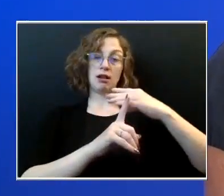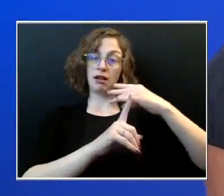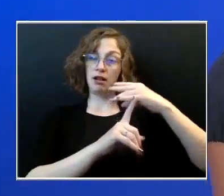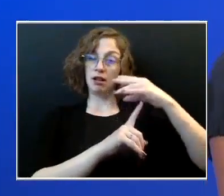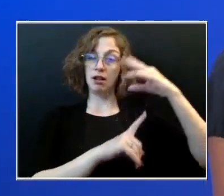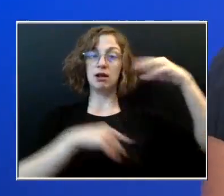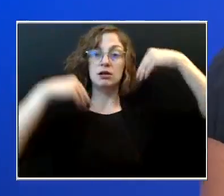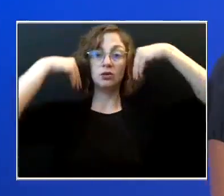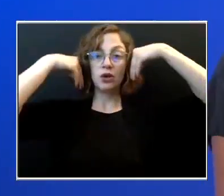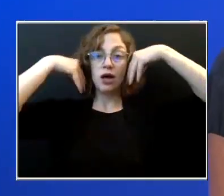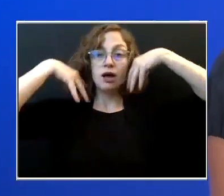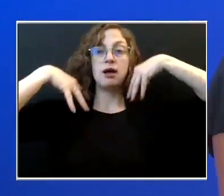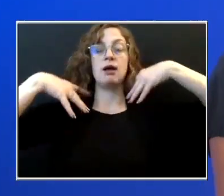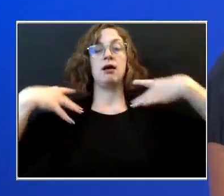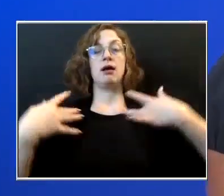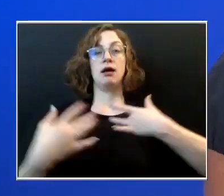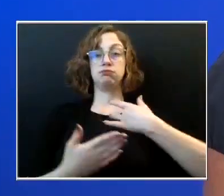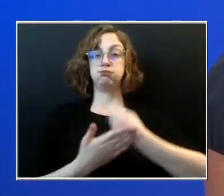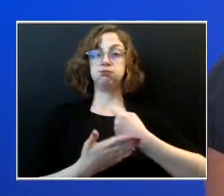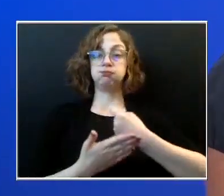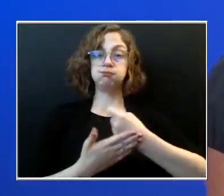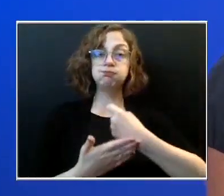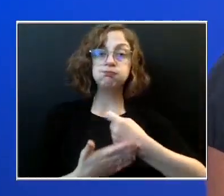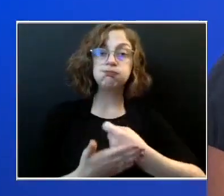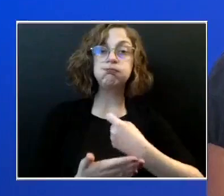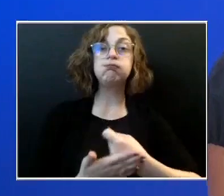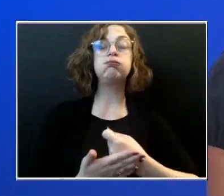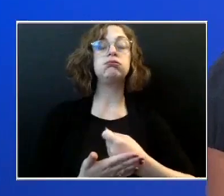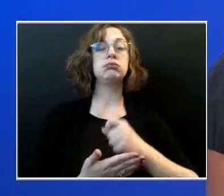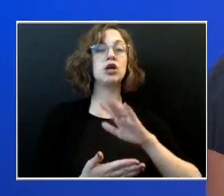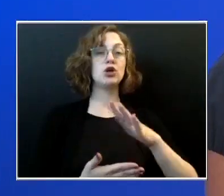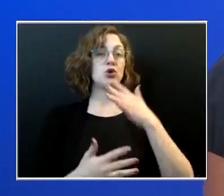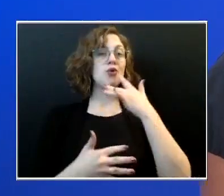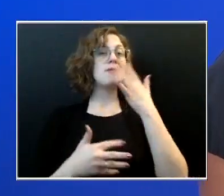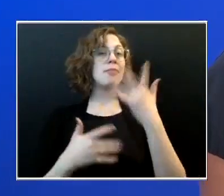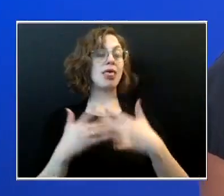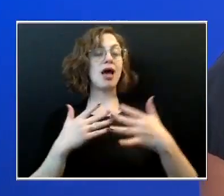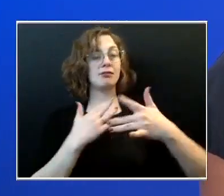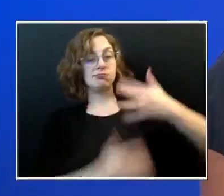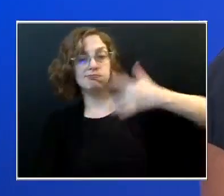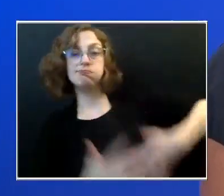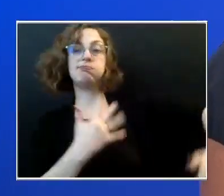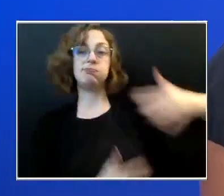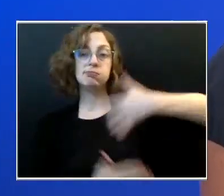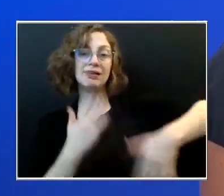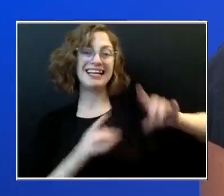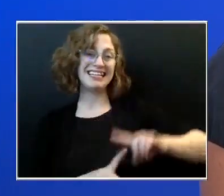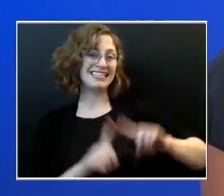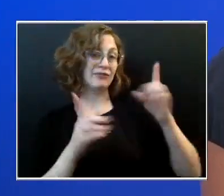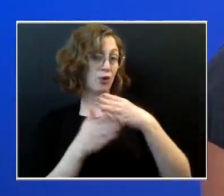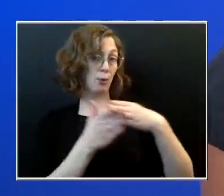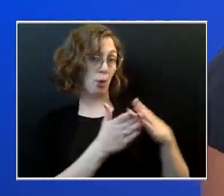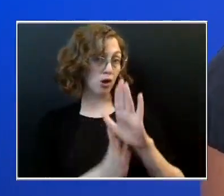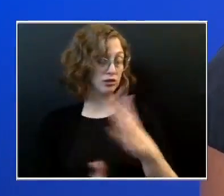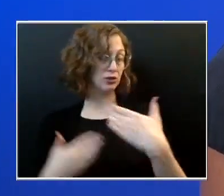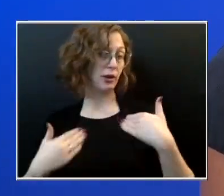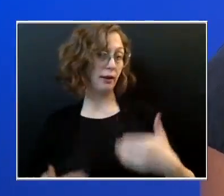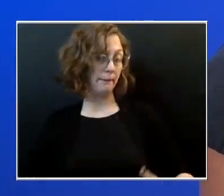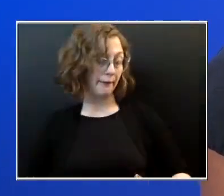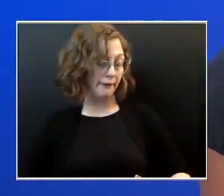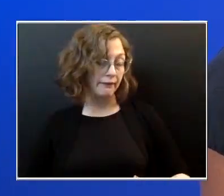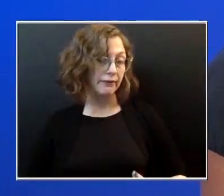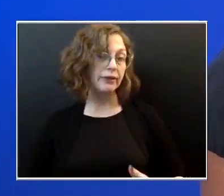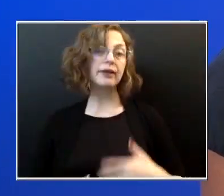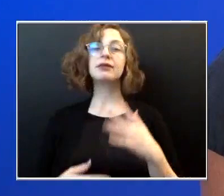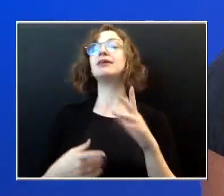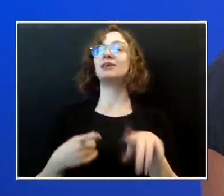your blood is getting redistributed to other parts of your body, to your muscles, and to your brain. And when you sit in a hot tub, you get a lot of